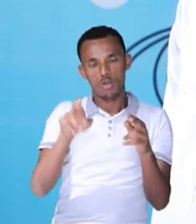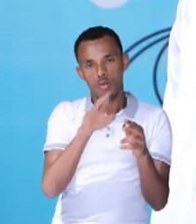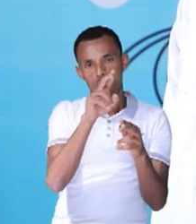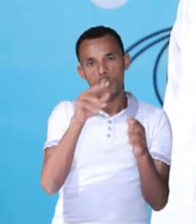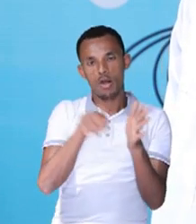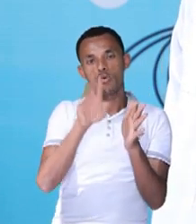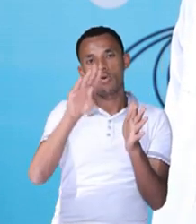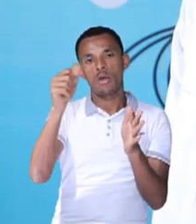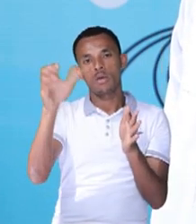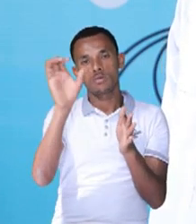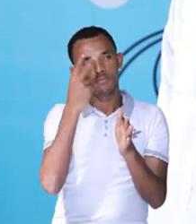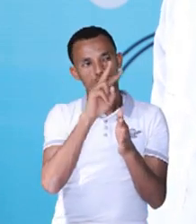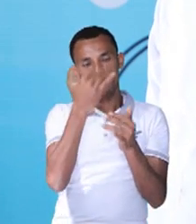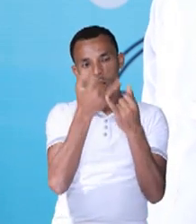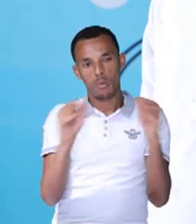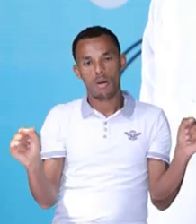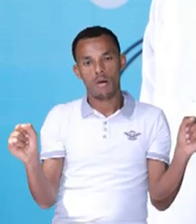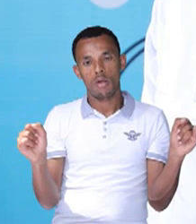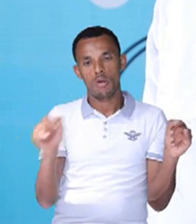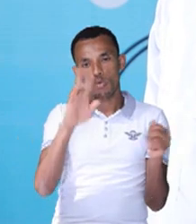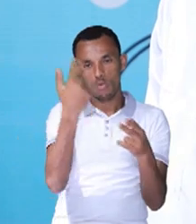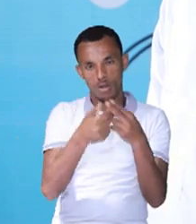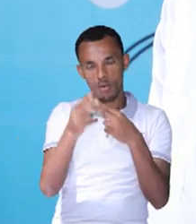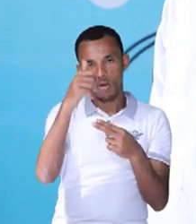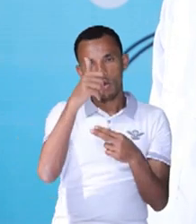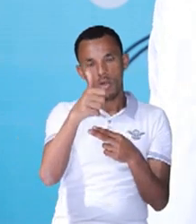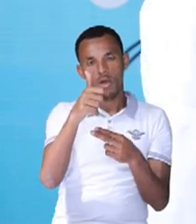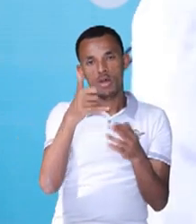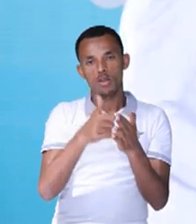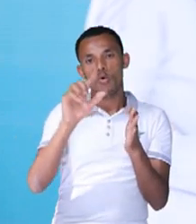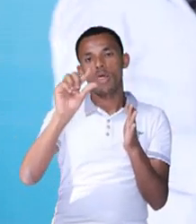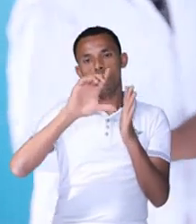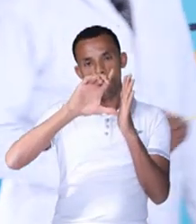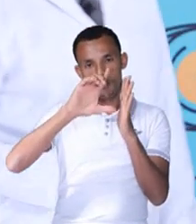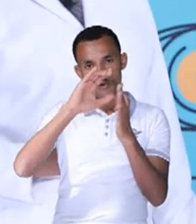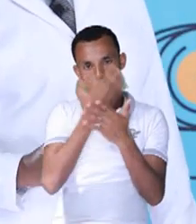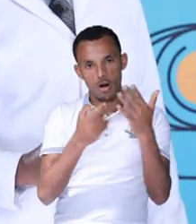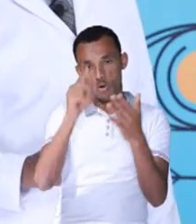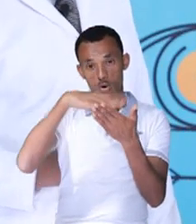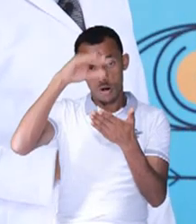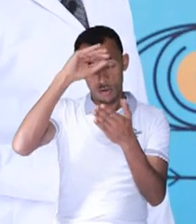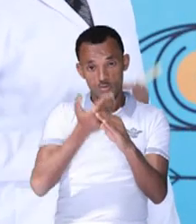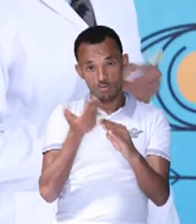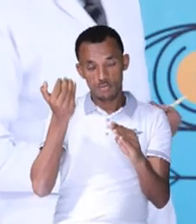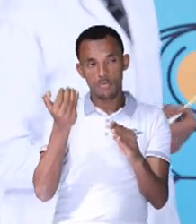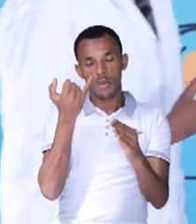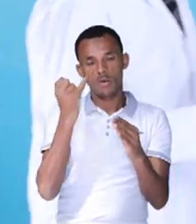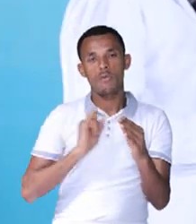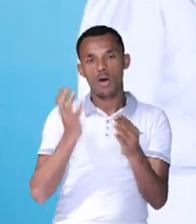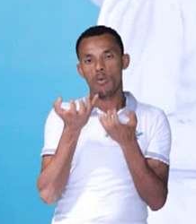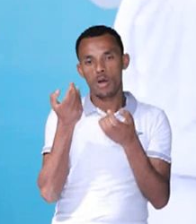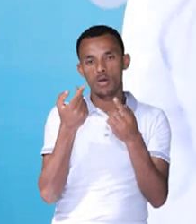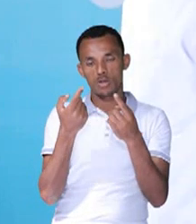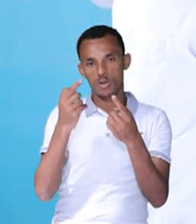4ac divided by 2 times a. It was quadratic formula what we have learned before. If I want to